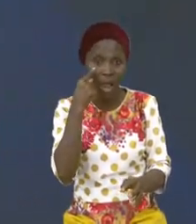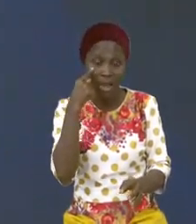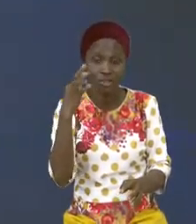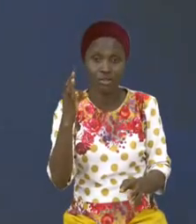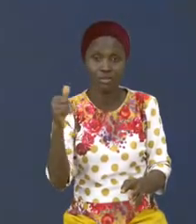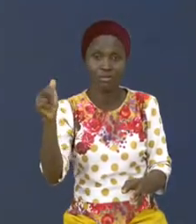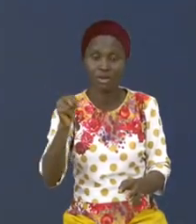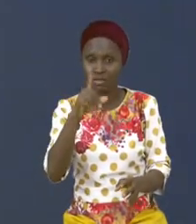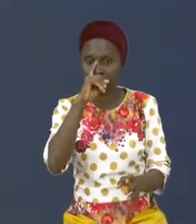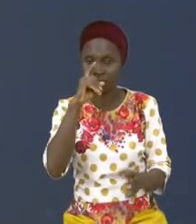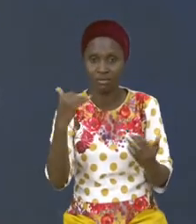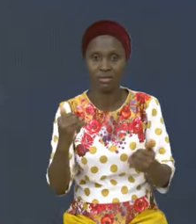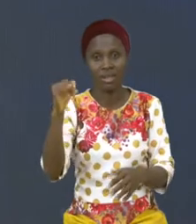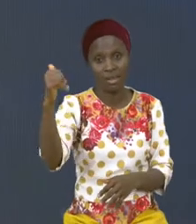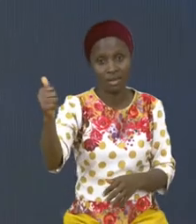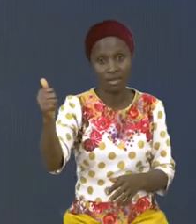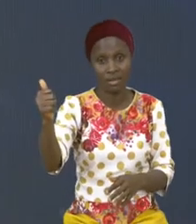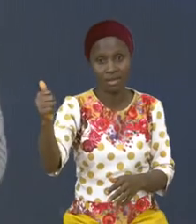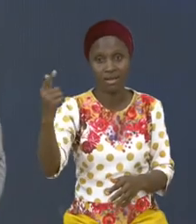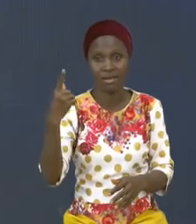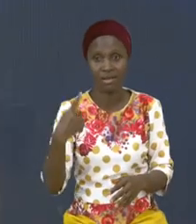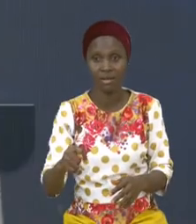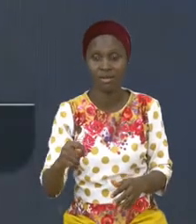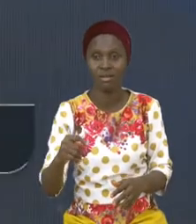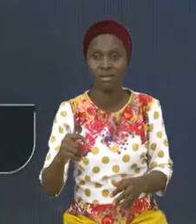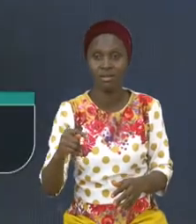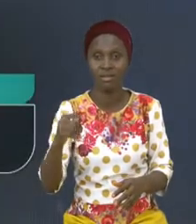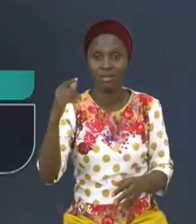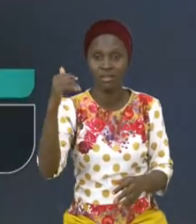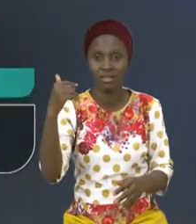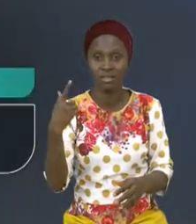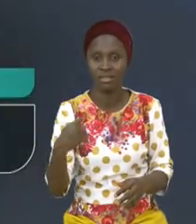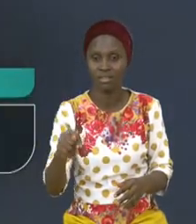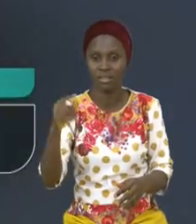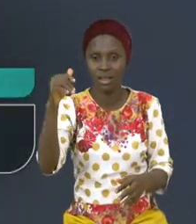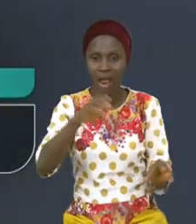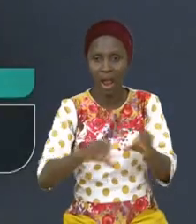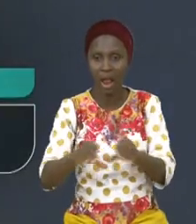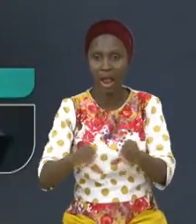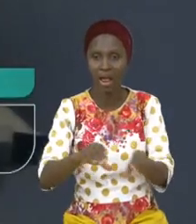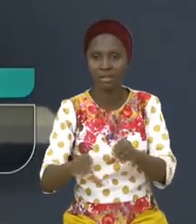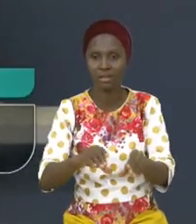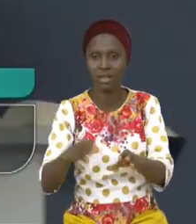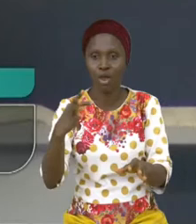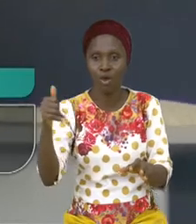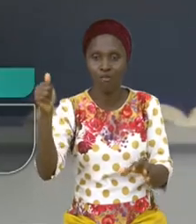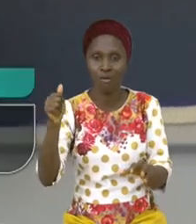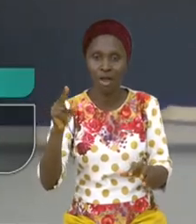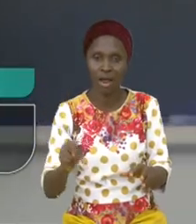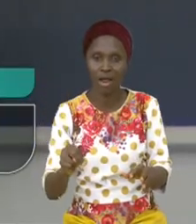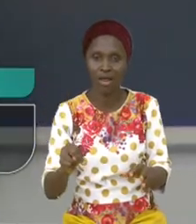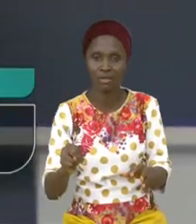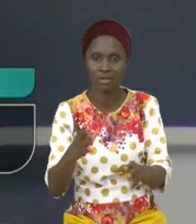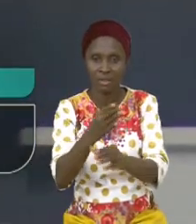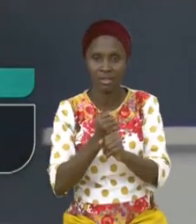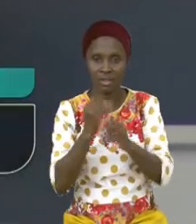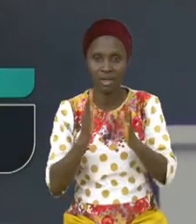if the acts of an achiever the arts of an achiever there are